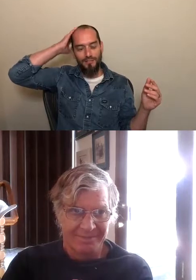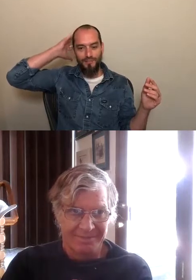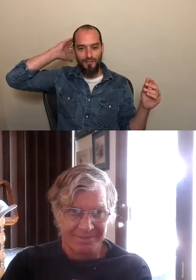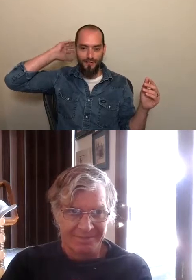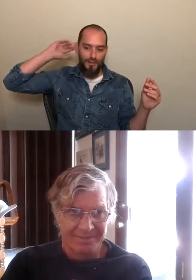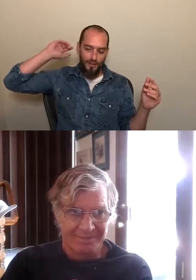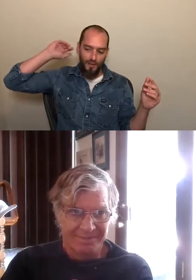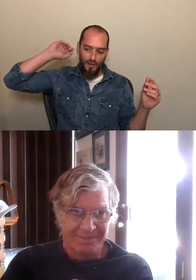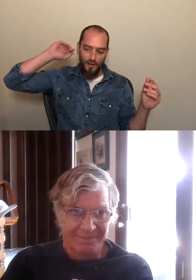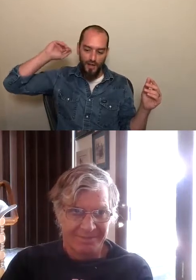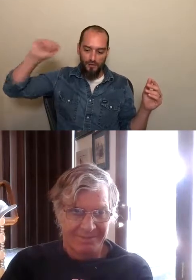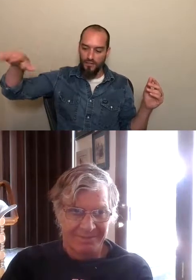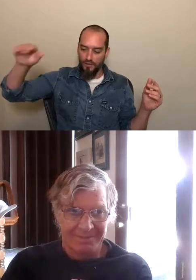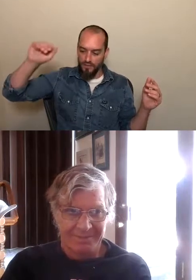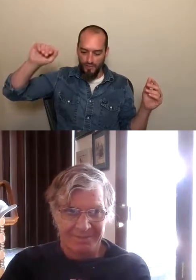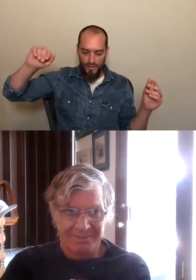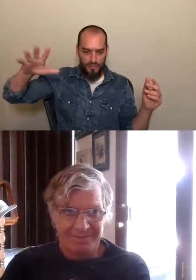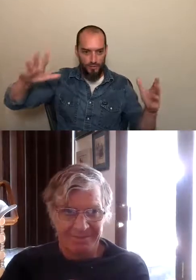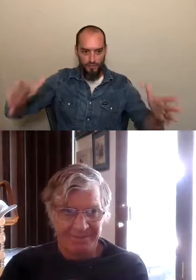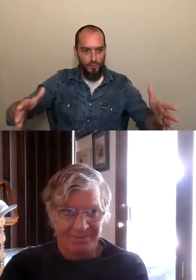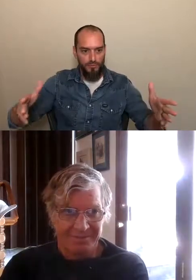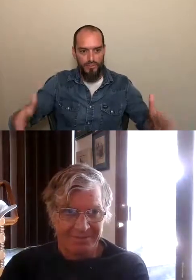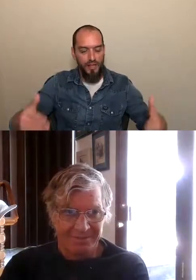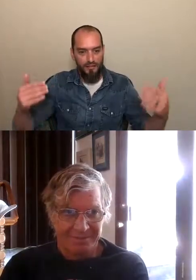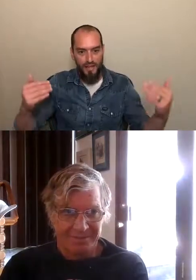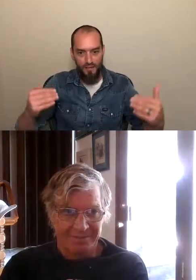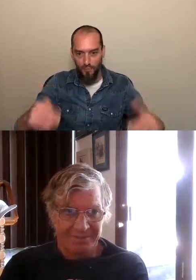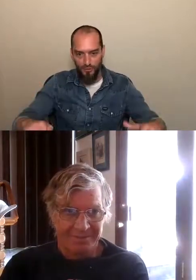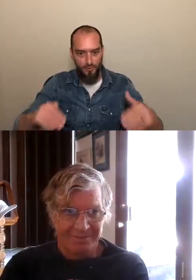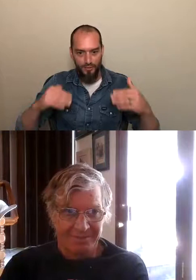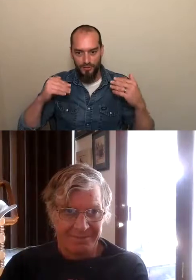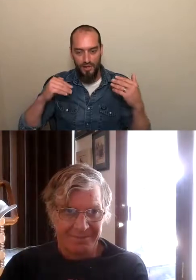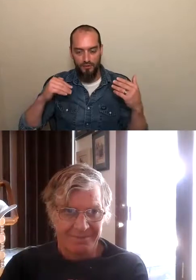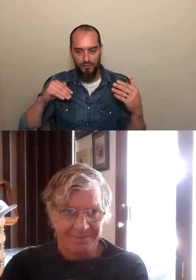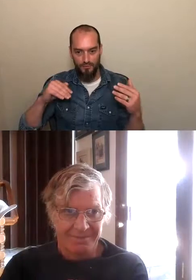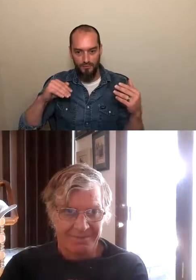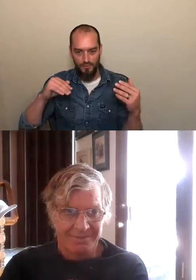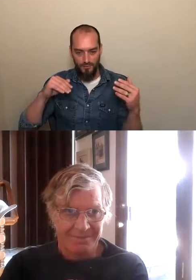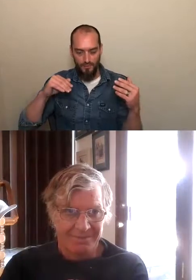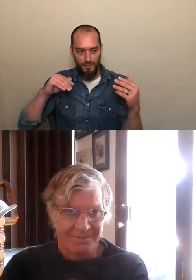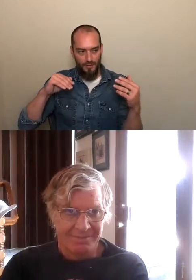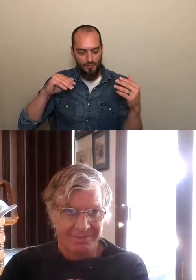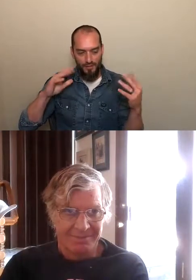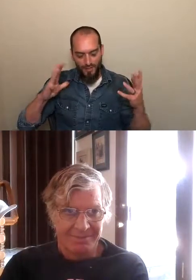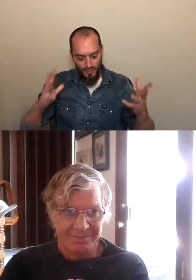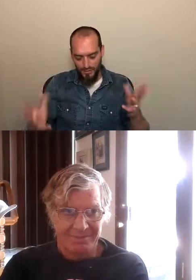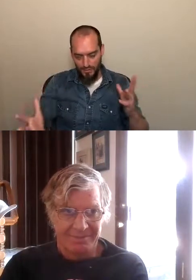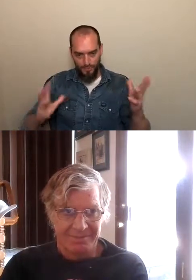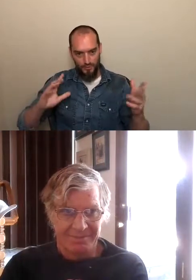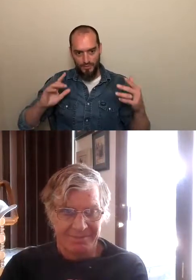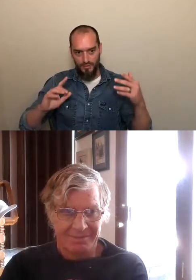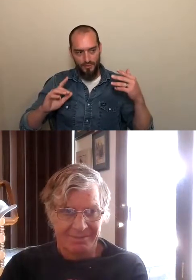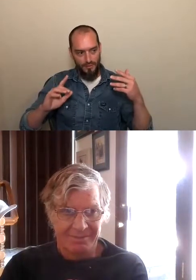bikes. I go look at all these foundations where the forms are set and they have moisture barriers down, but not just